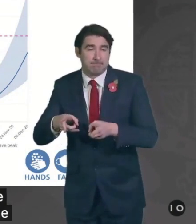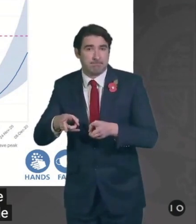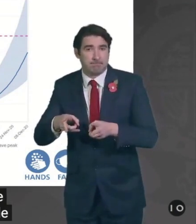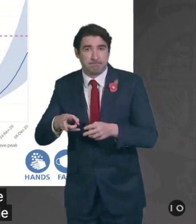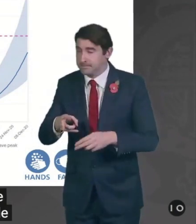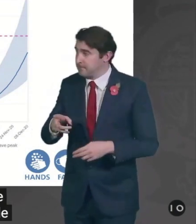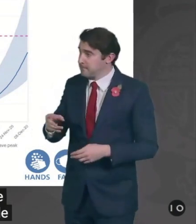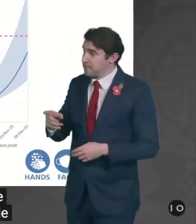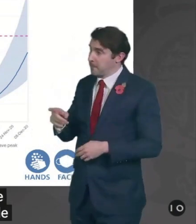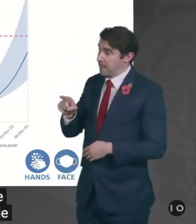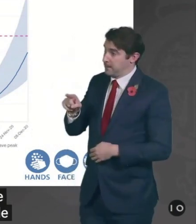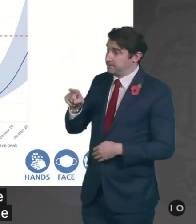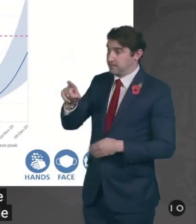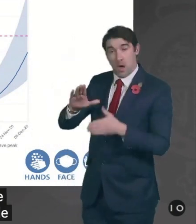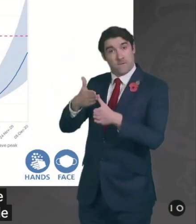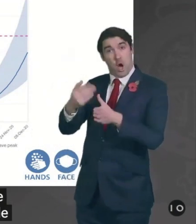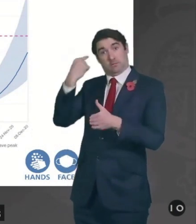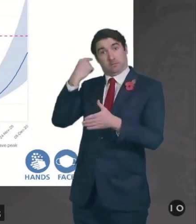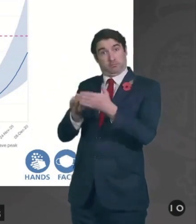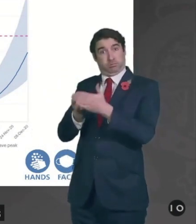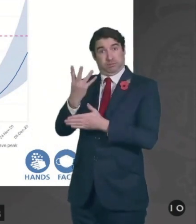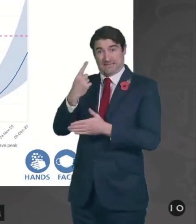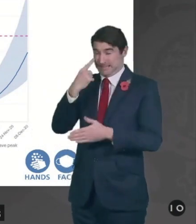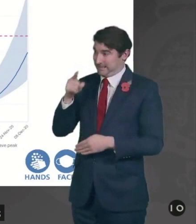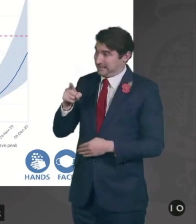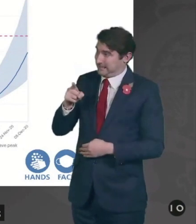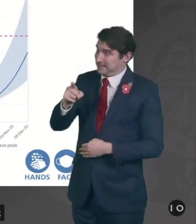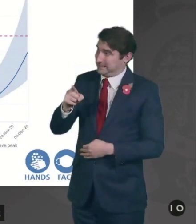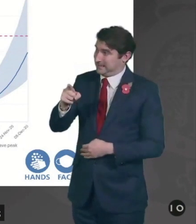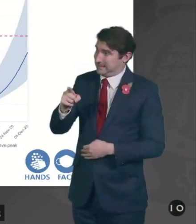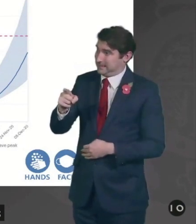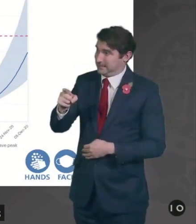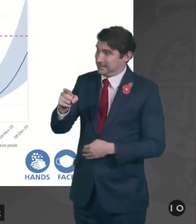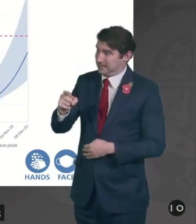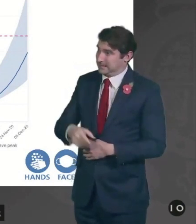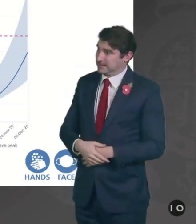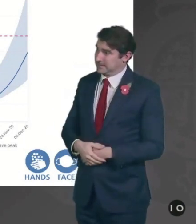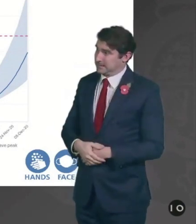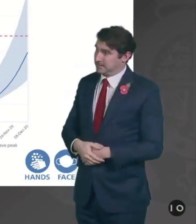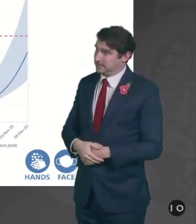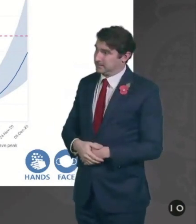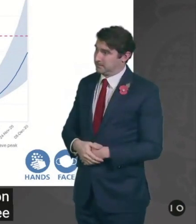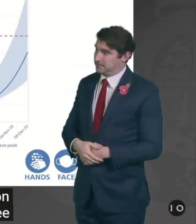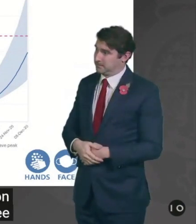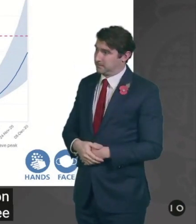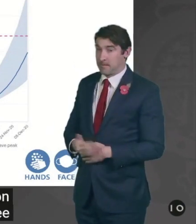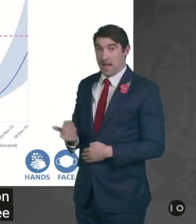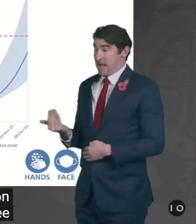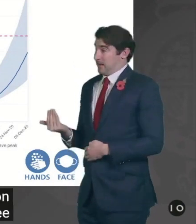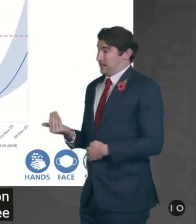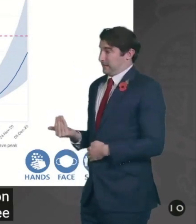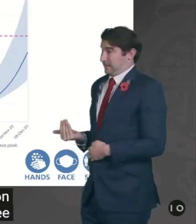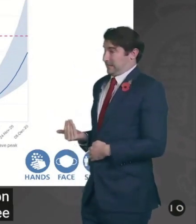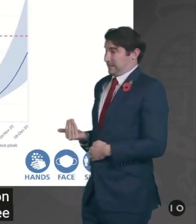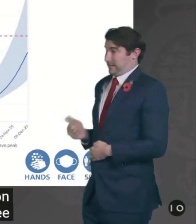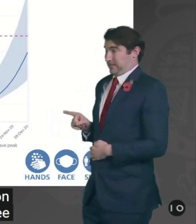and the dotted line indicates the top of the first wave. And on the right-hand side, you can see the projection from today